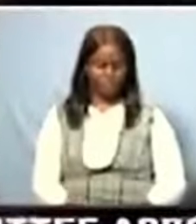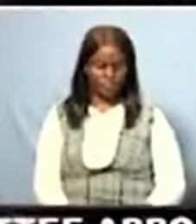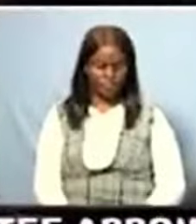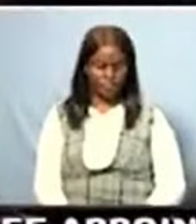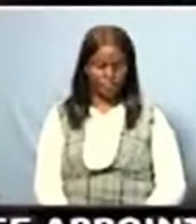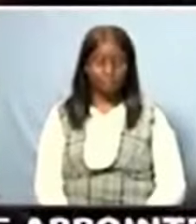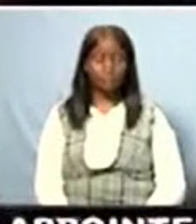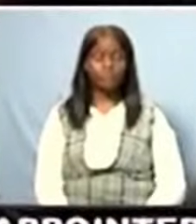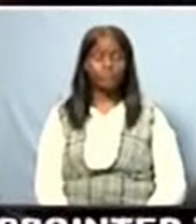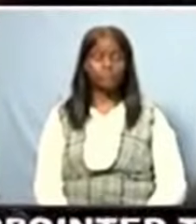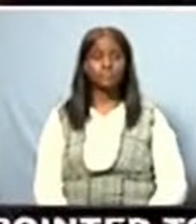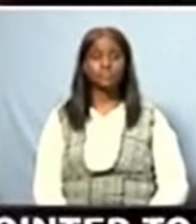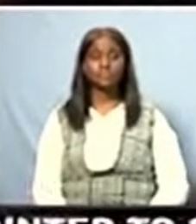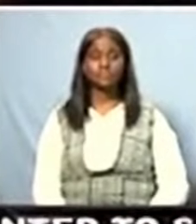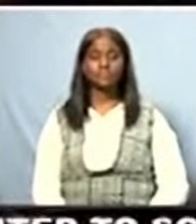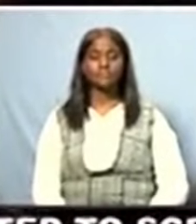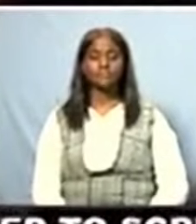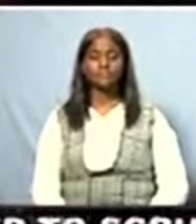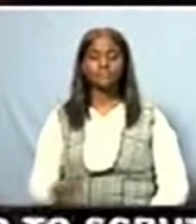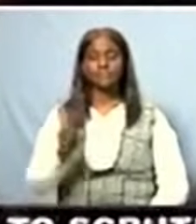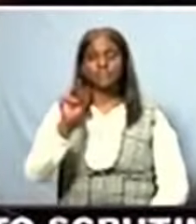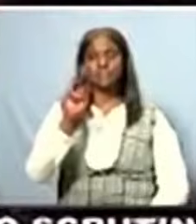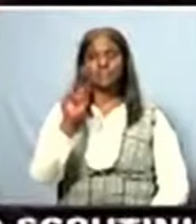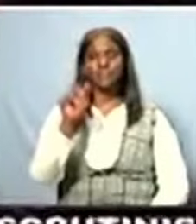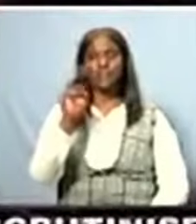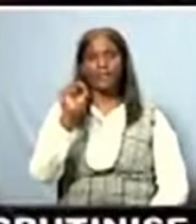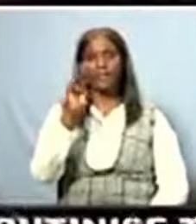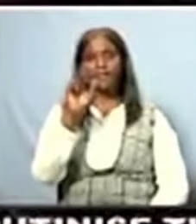Thank you, Honorable Honorable Mwamba.